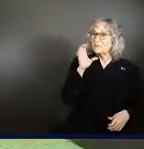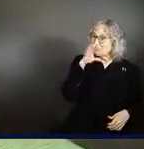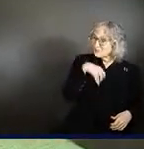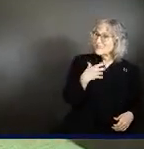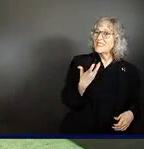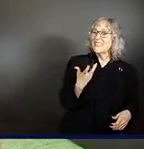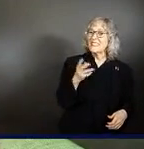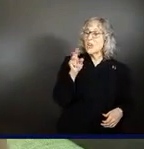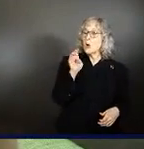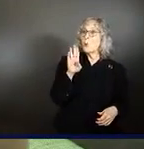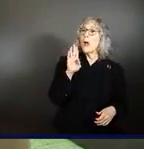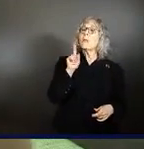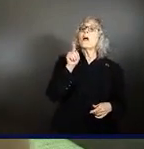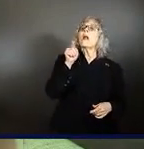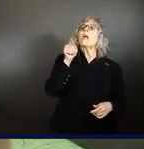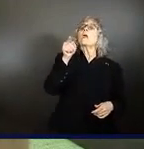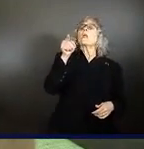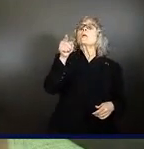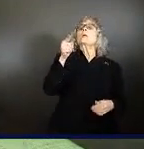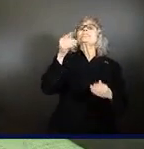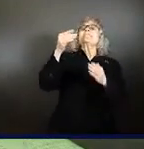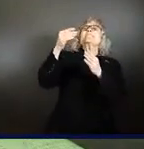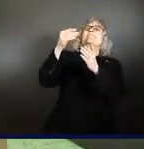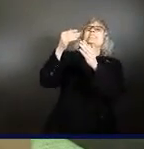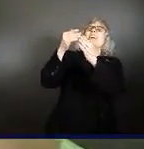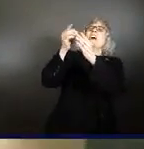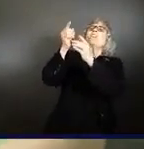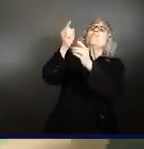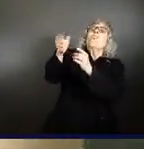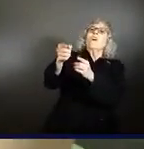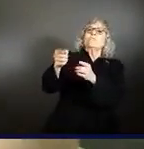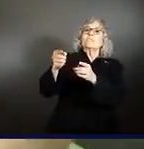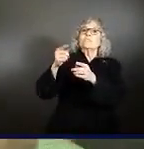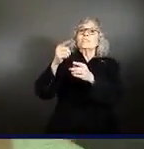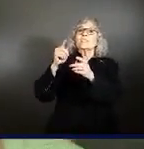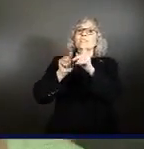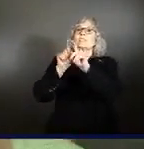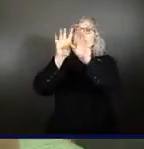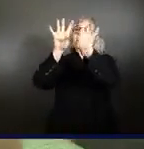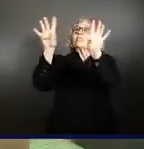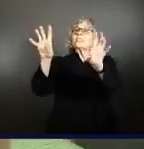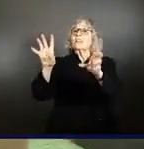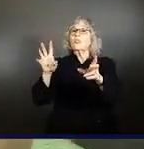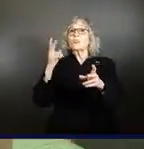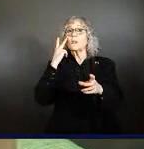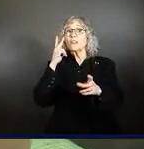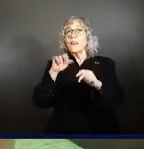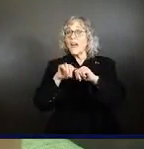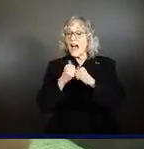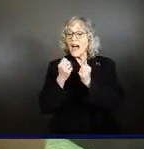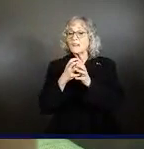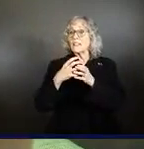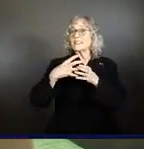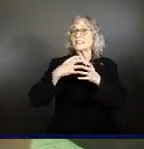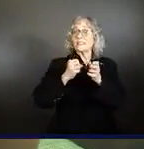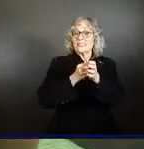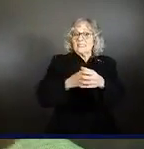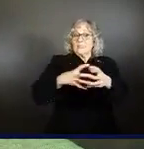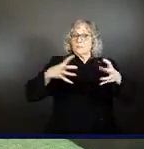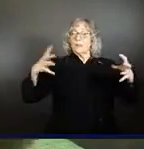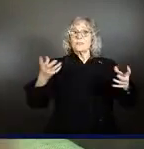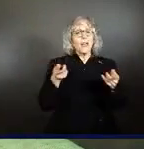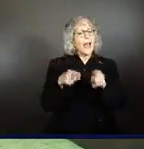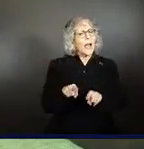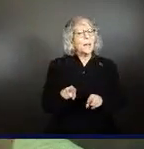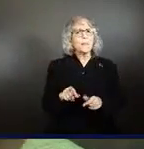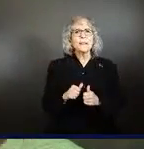reach out to the most distant galaxies, it can actually teach us a ton about how this expansion happens at different